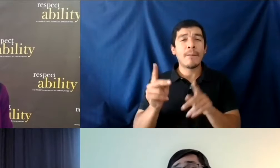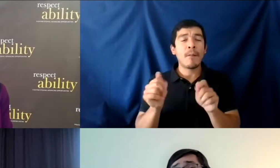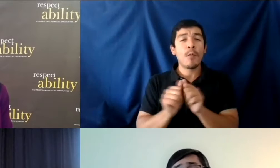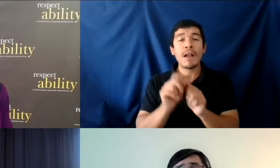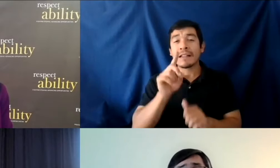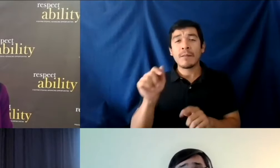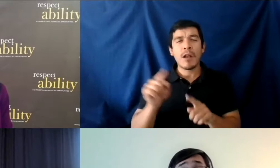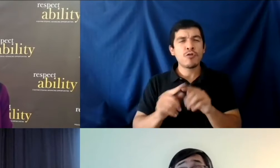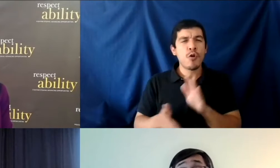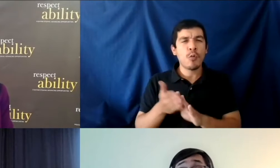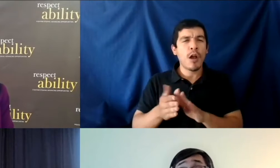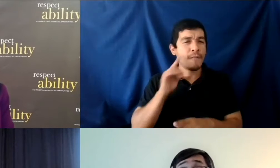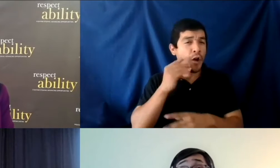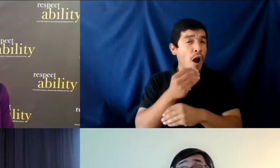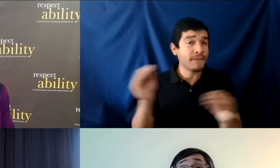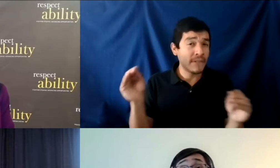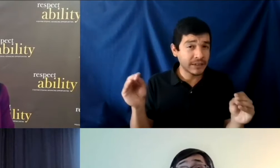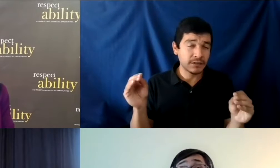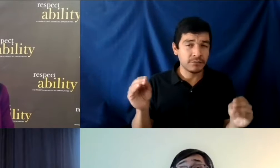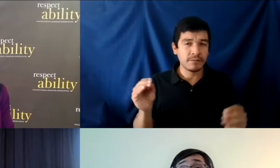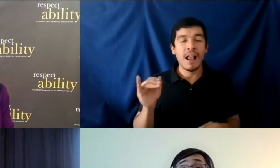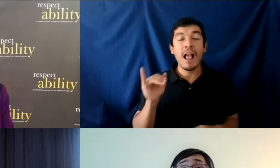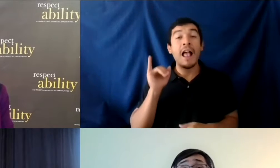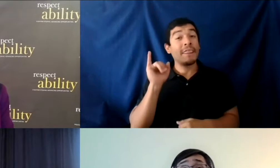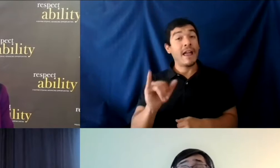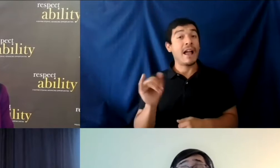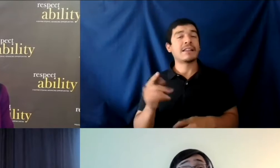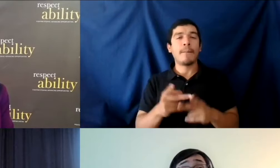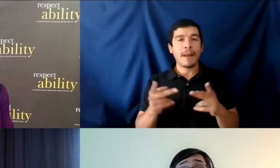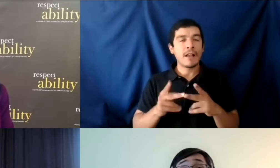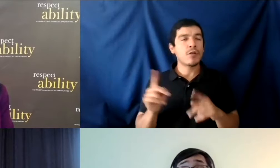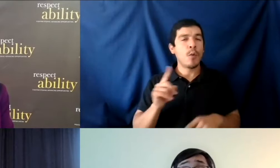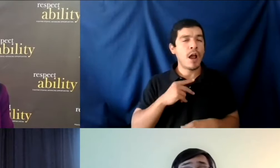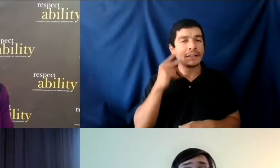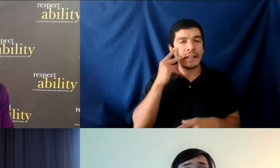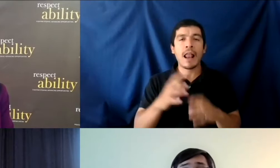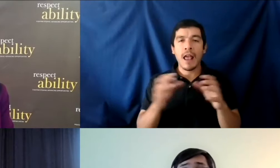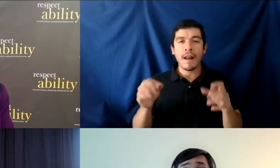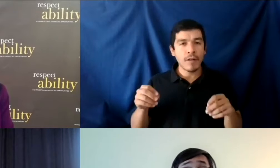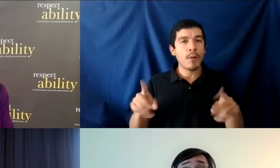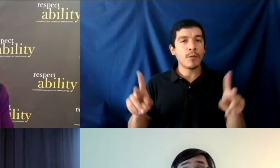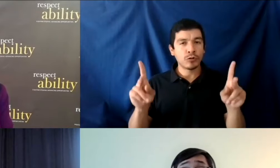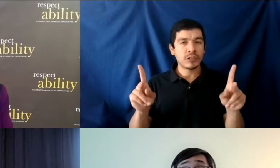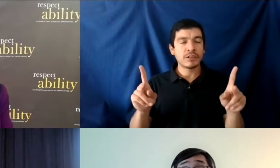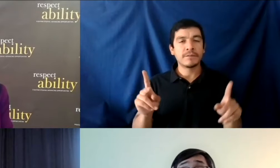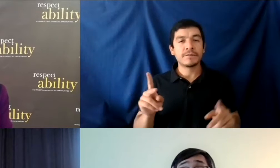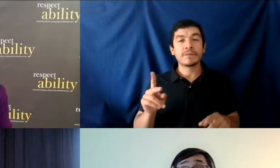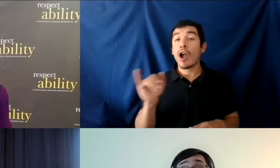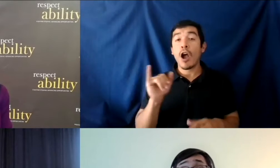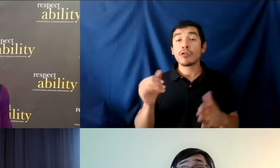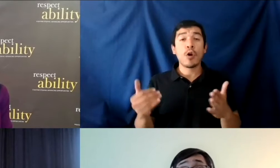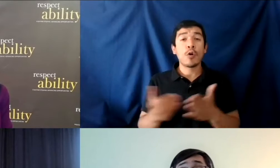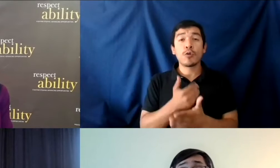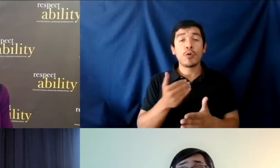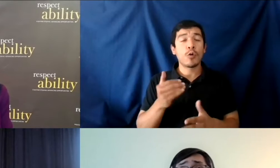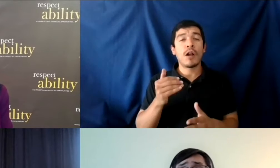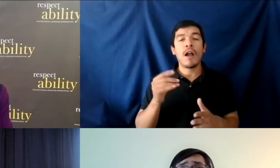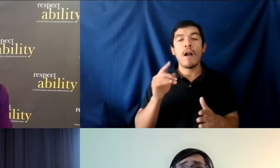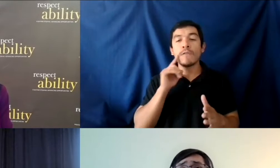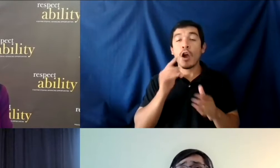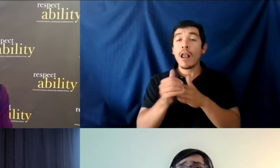really see these as some areas where there's a lot of opportunity. And also the new component in leadership development for high school